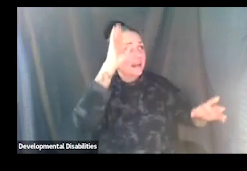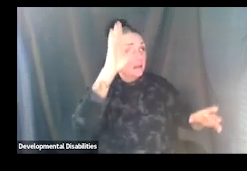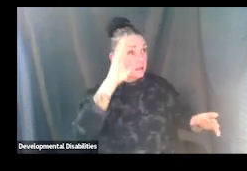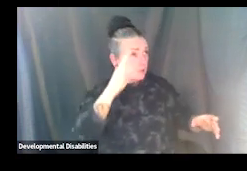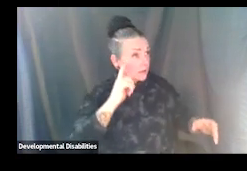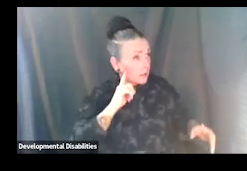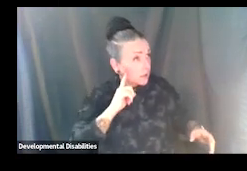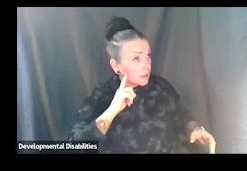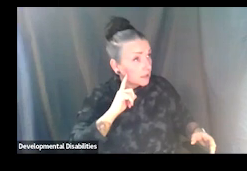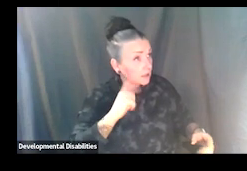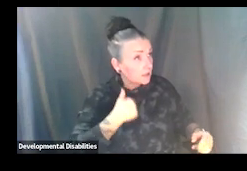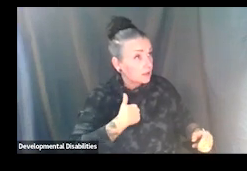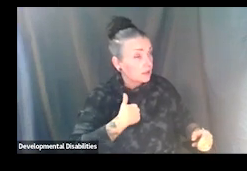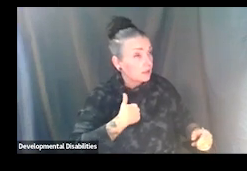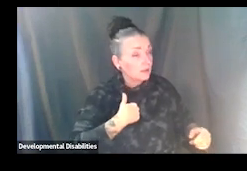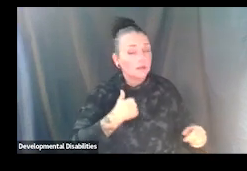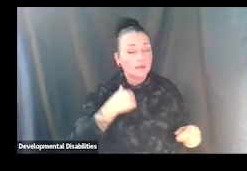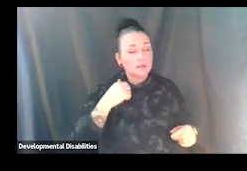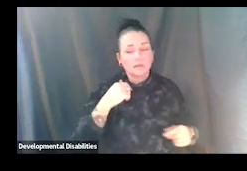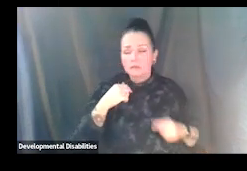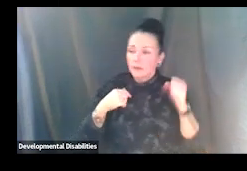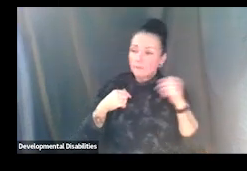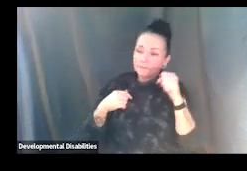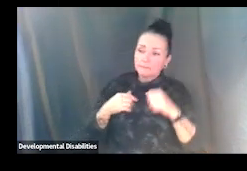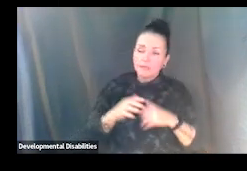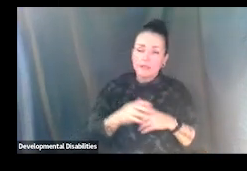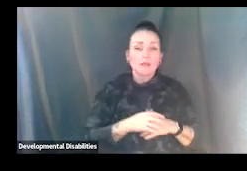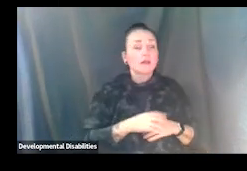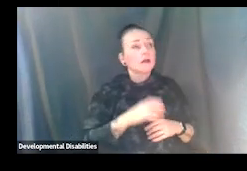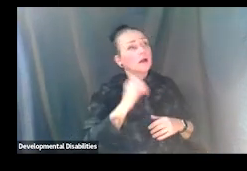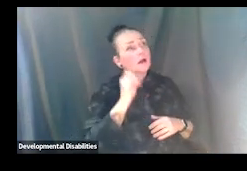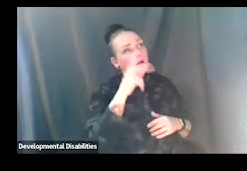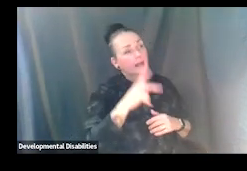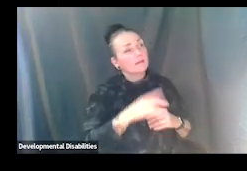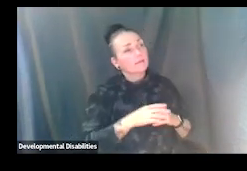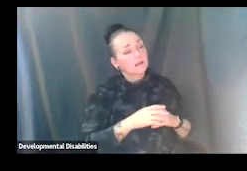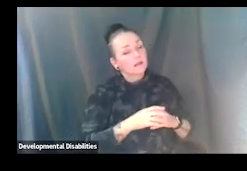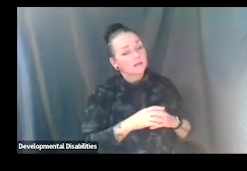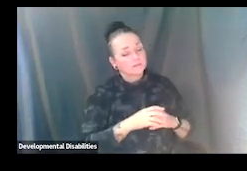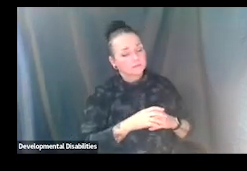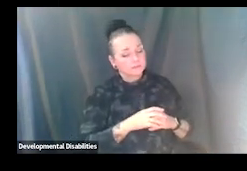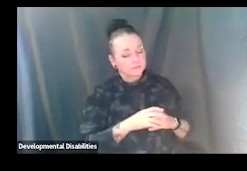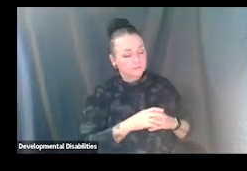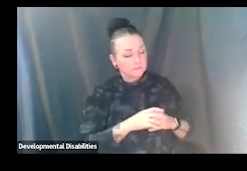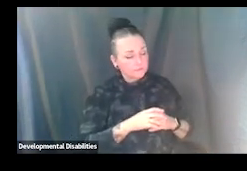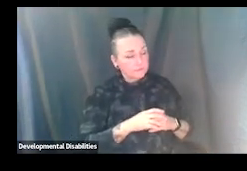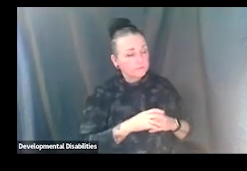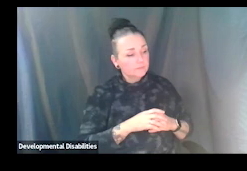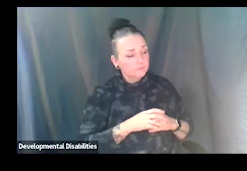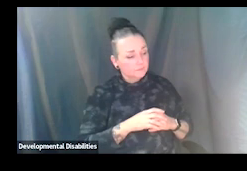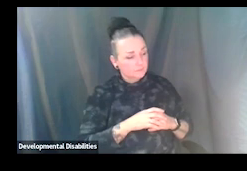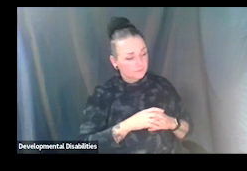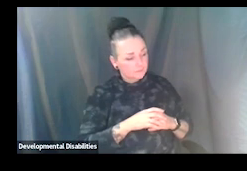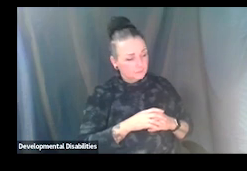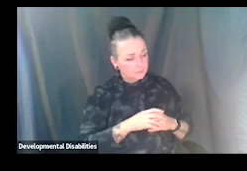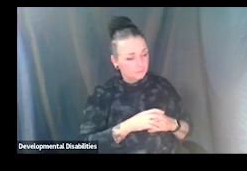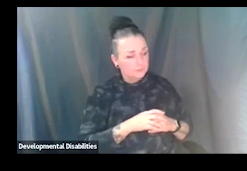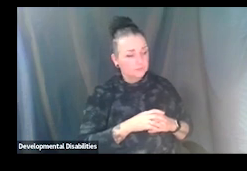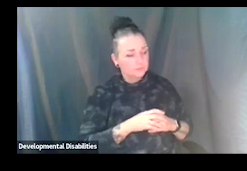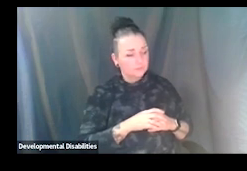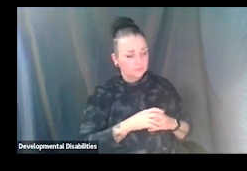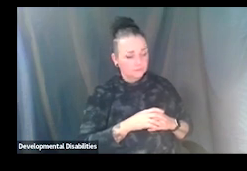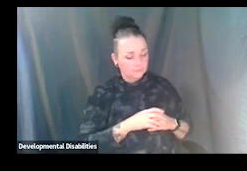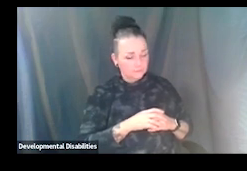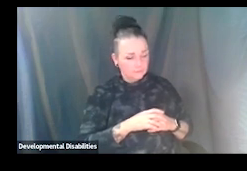just to follow through on Dr. Mitchell's comment, I'd like to reserve my comments on the understanding of aggression